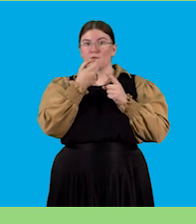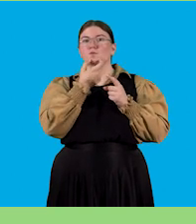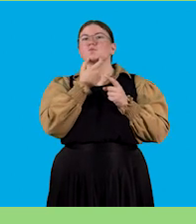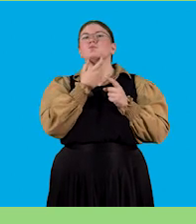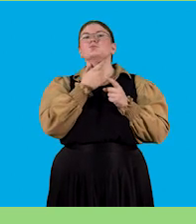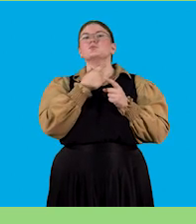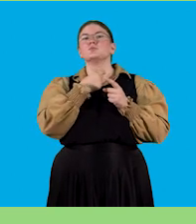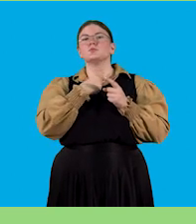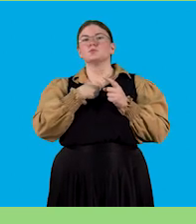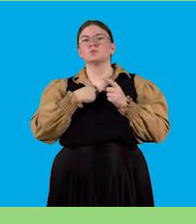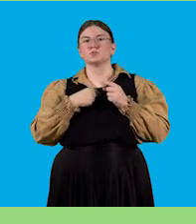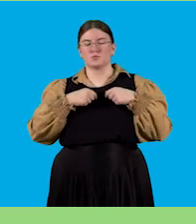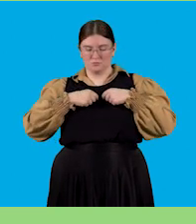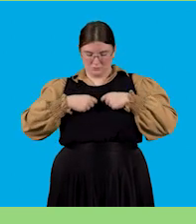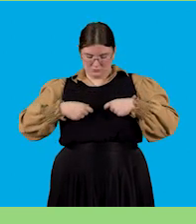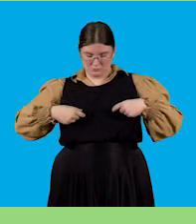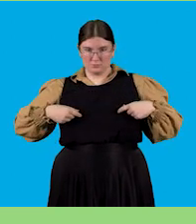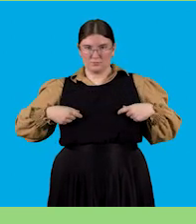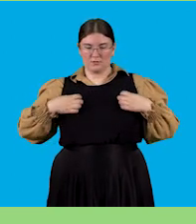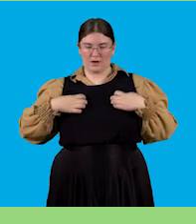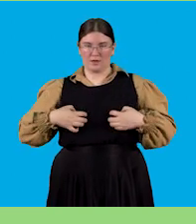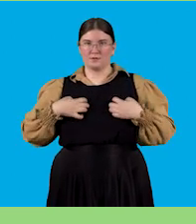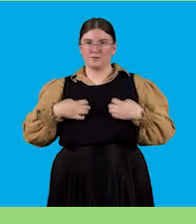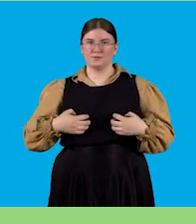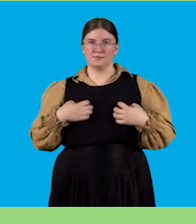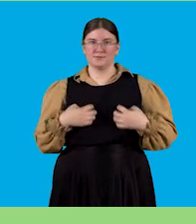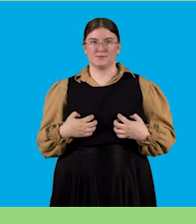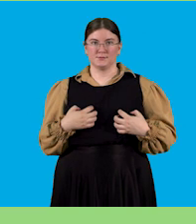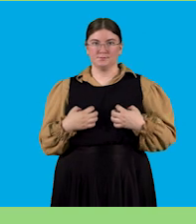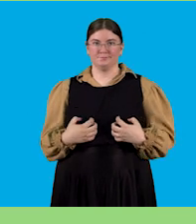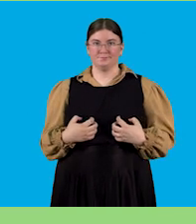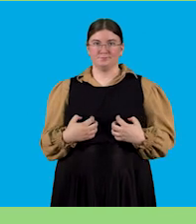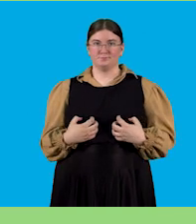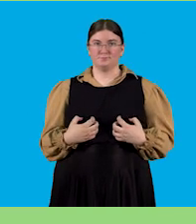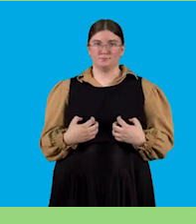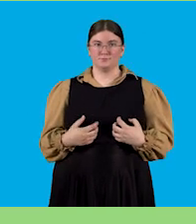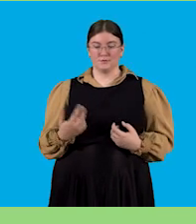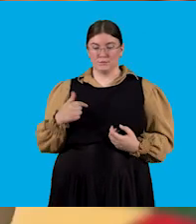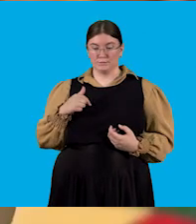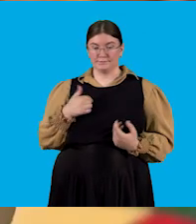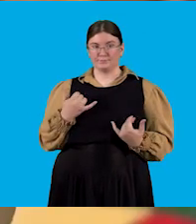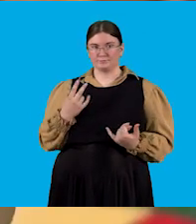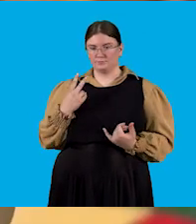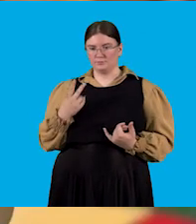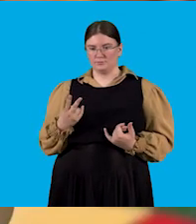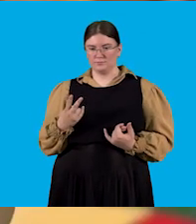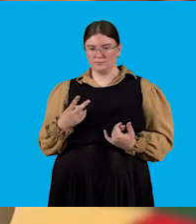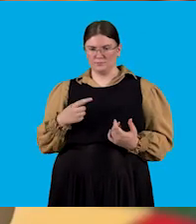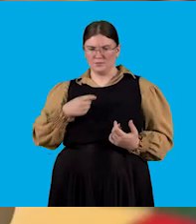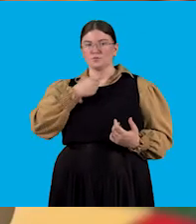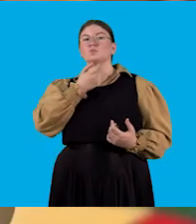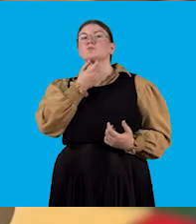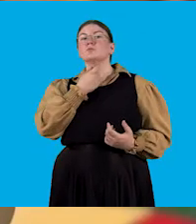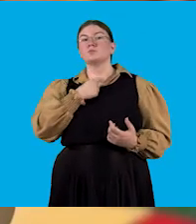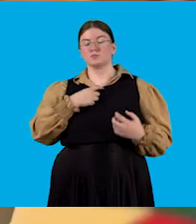and branches off into the different lungs, the two lungs. We will look at the names of